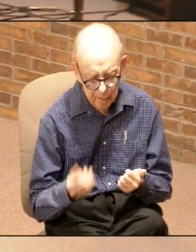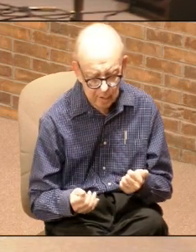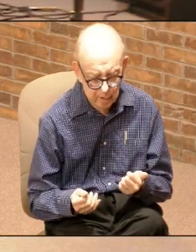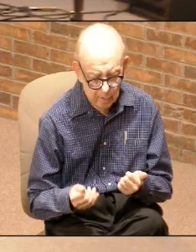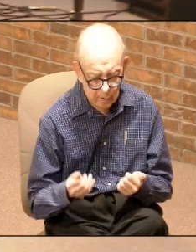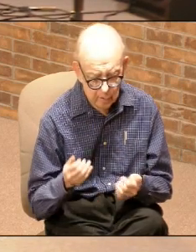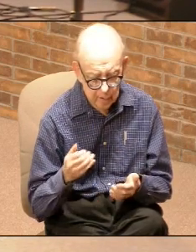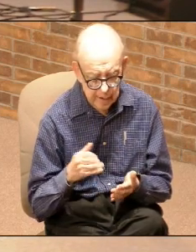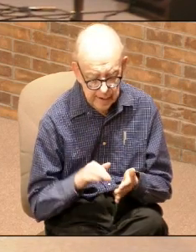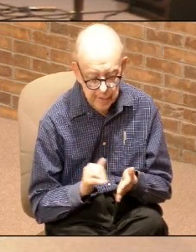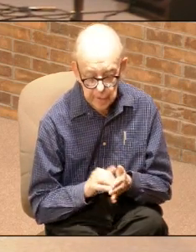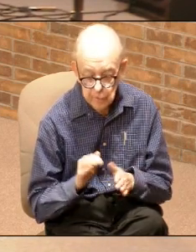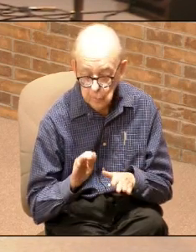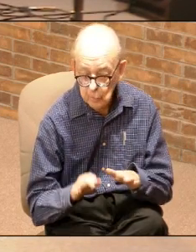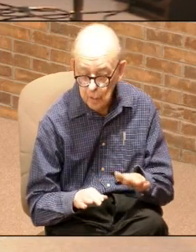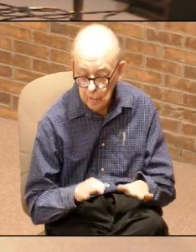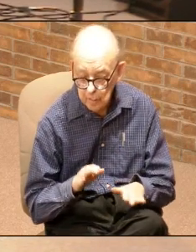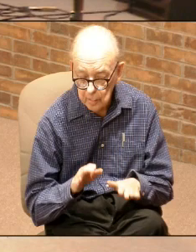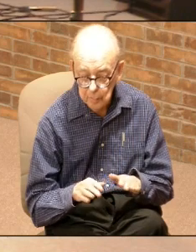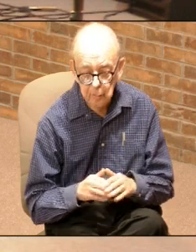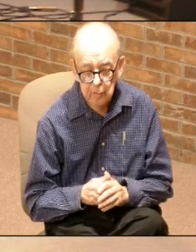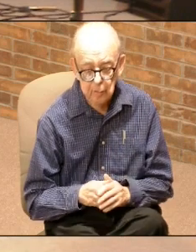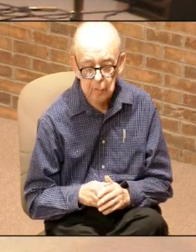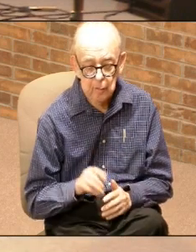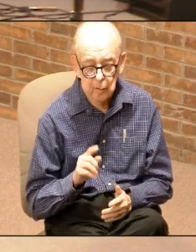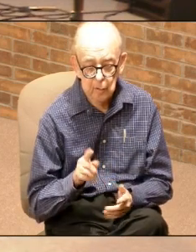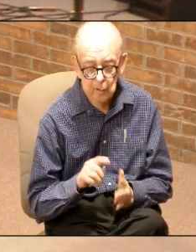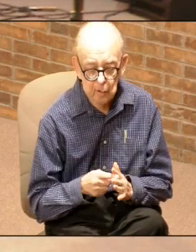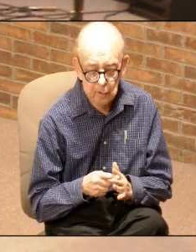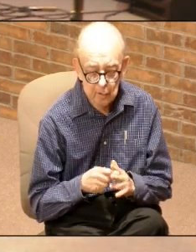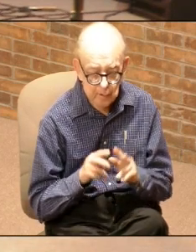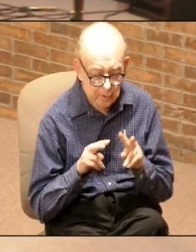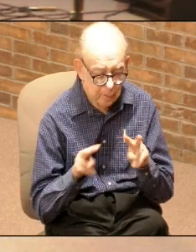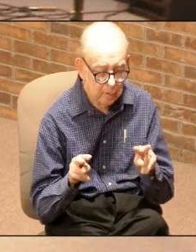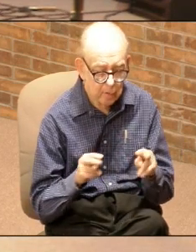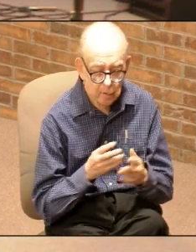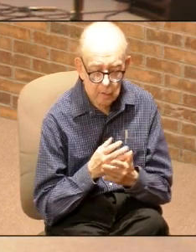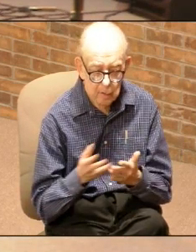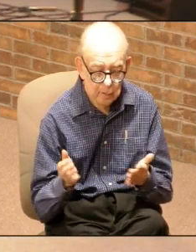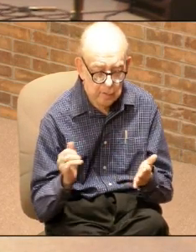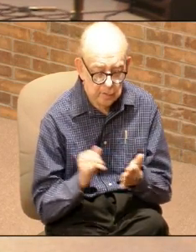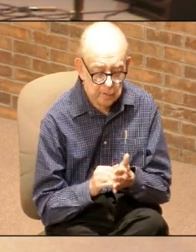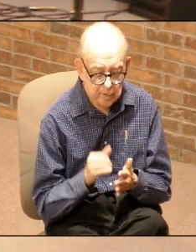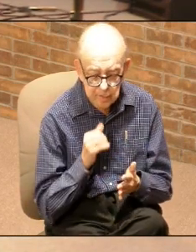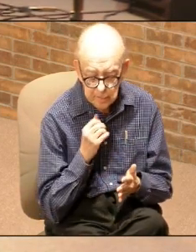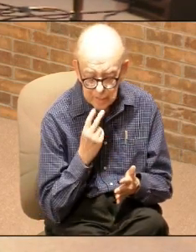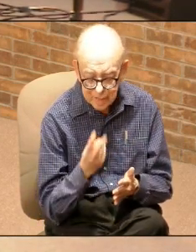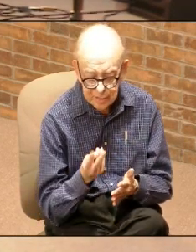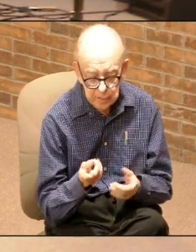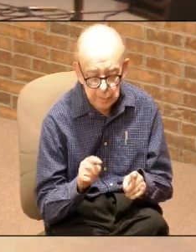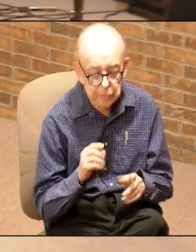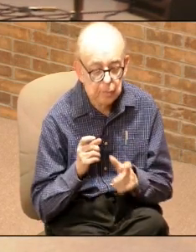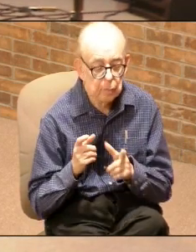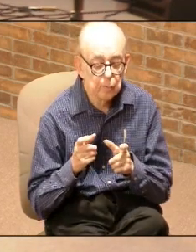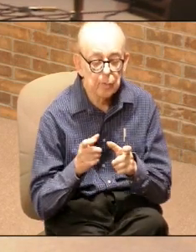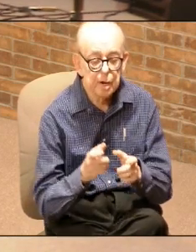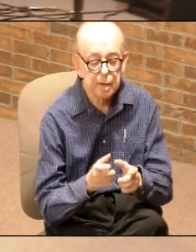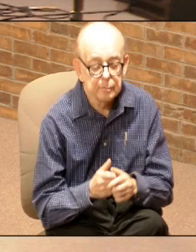Because in this walk, you begin to observe some things that you won't see when you're running.